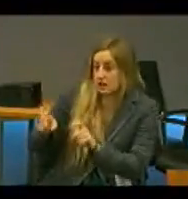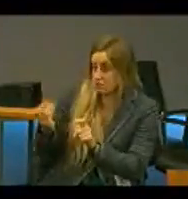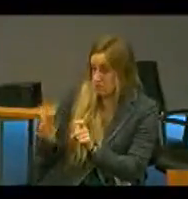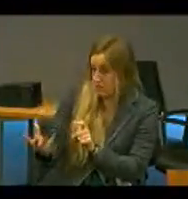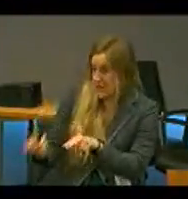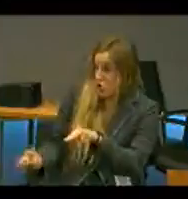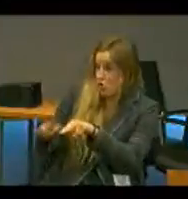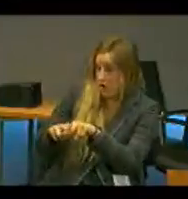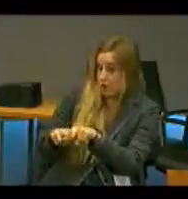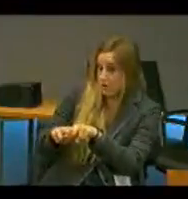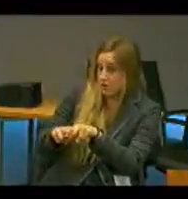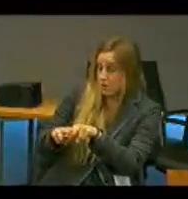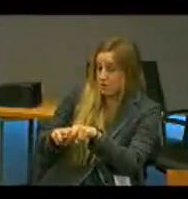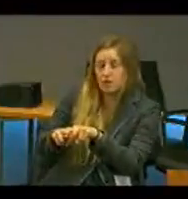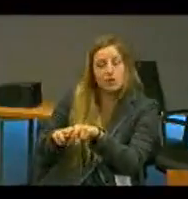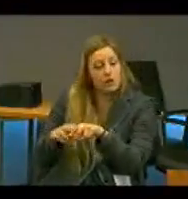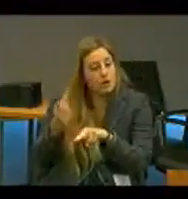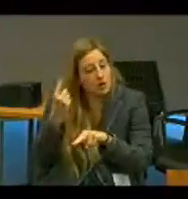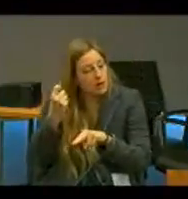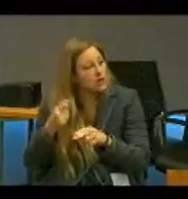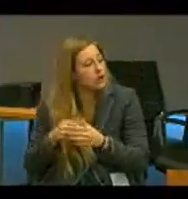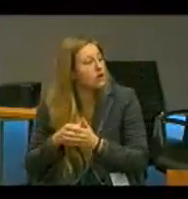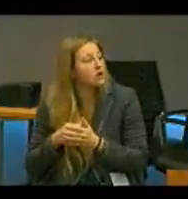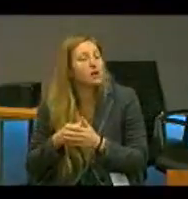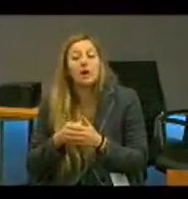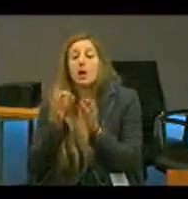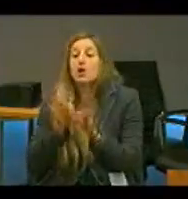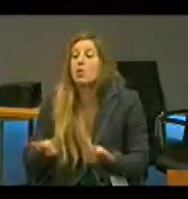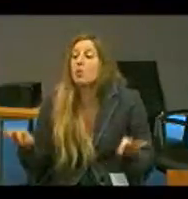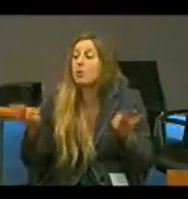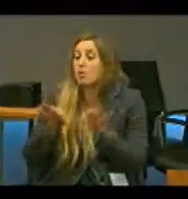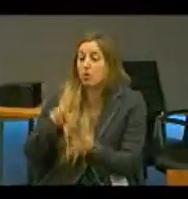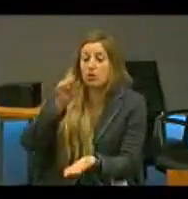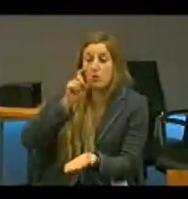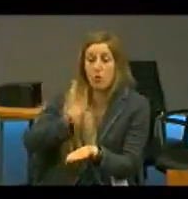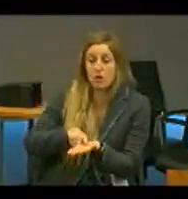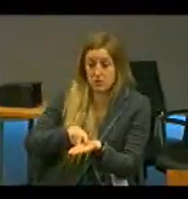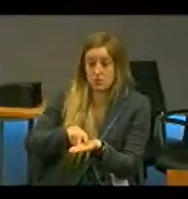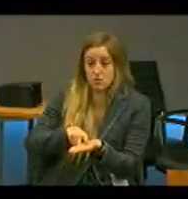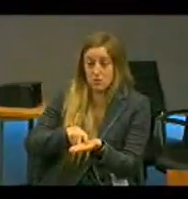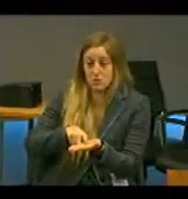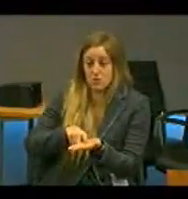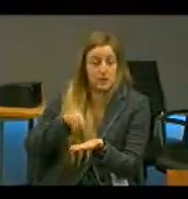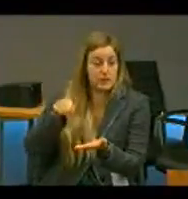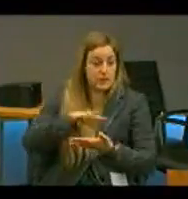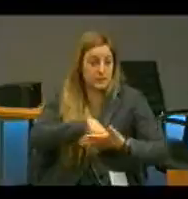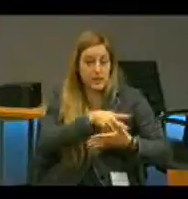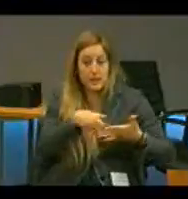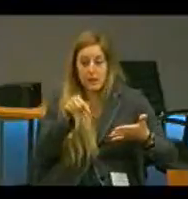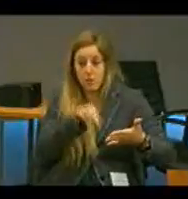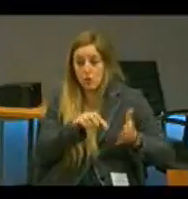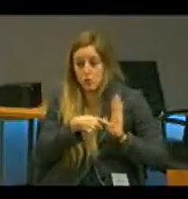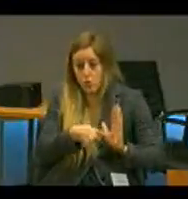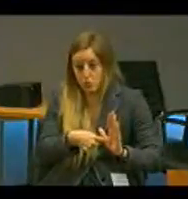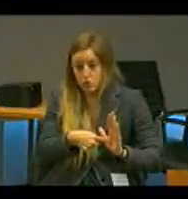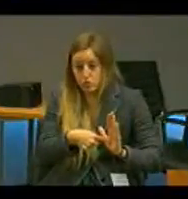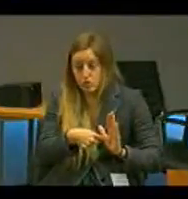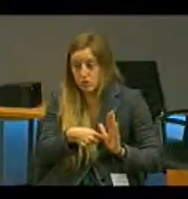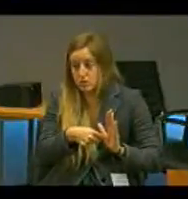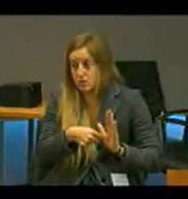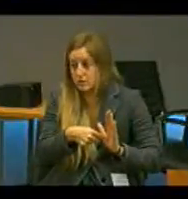And I'll add here that an important thing that this particular table shows is